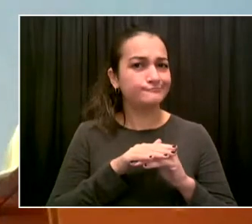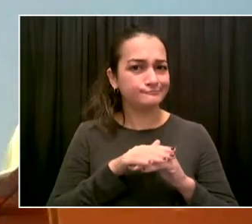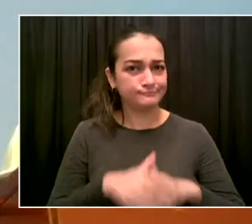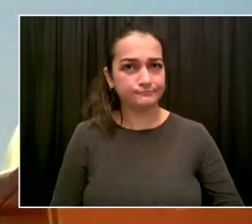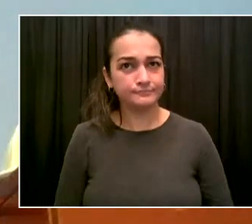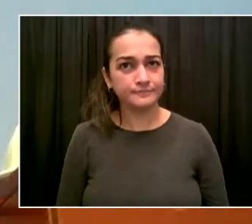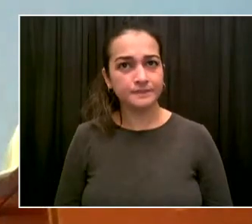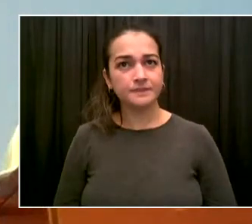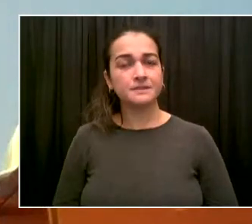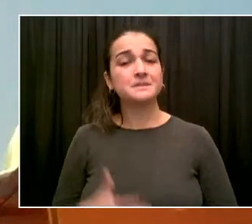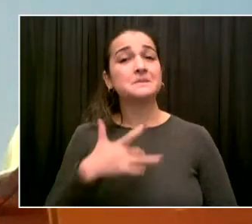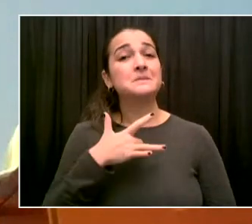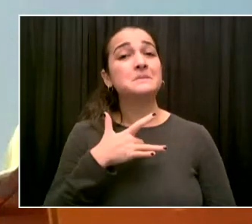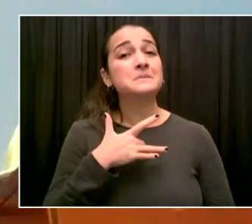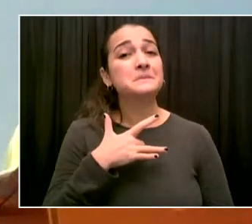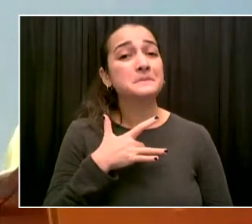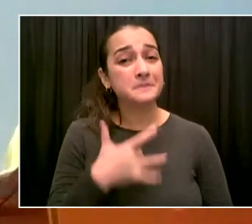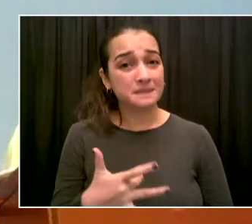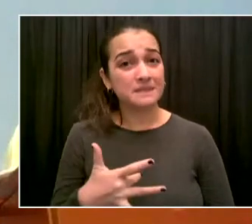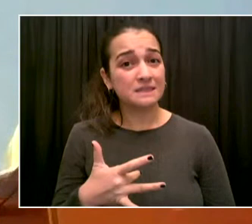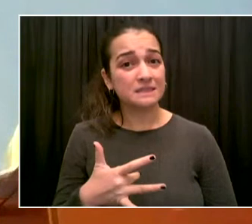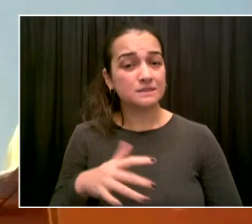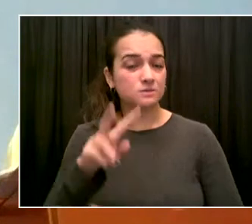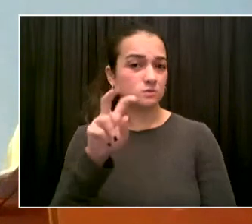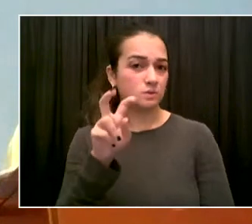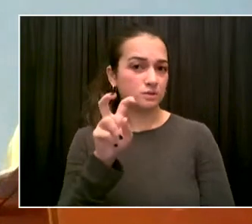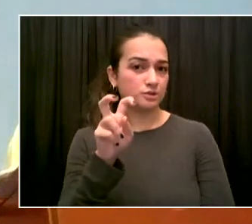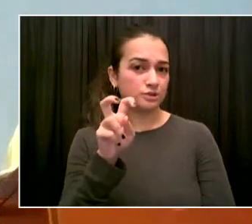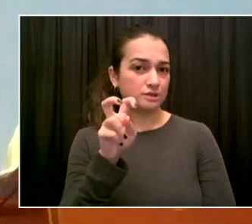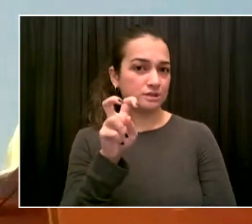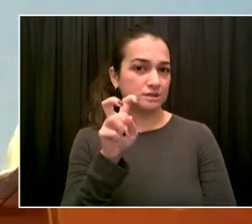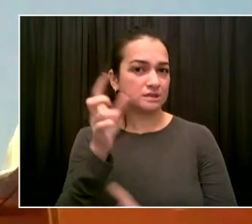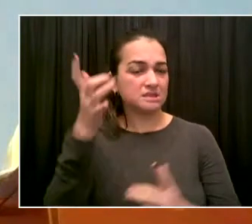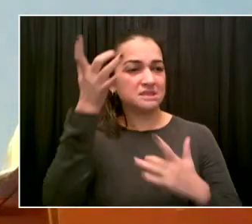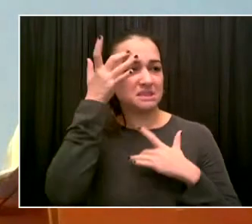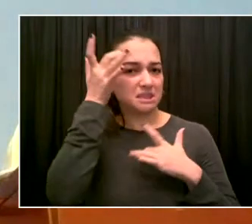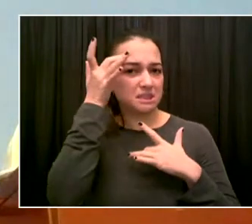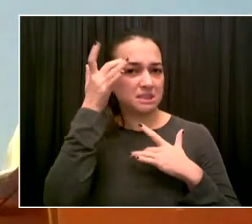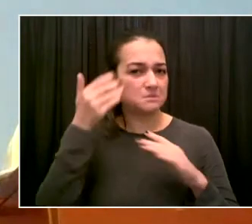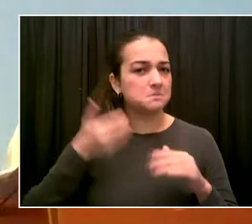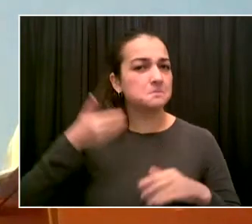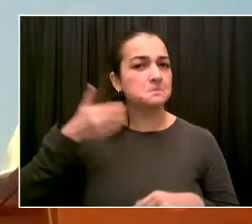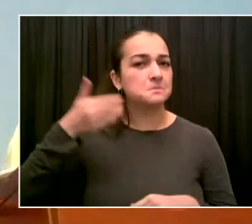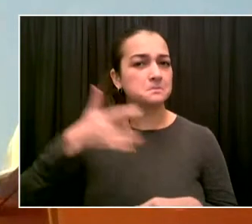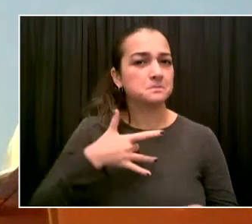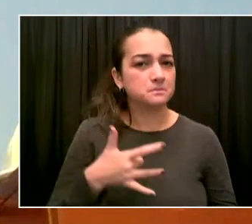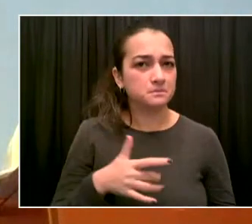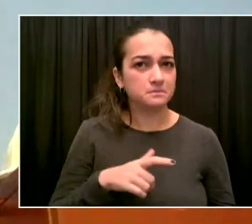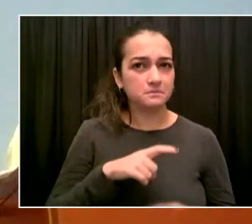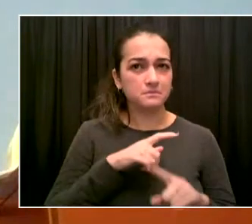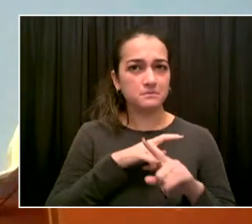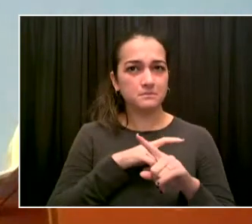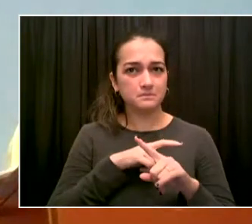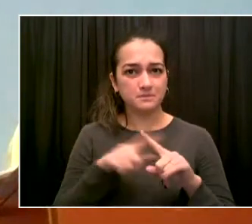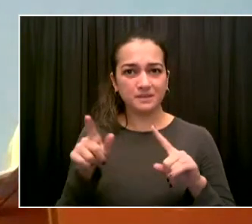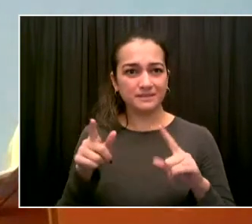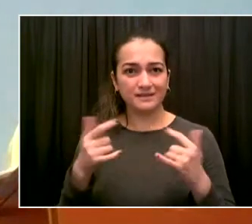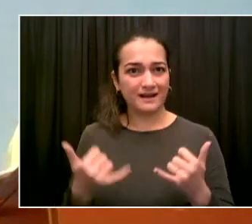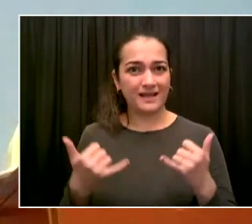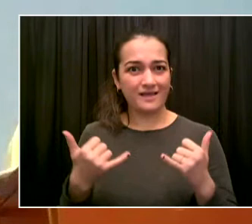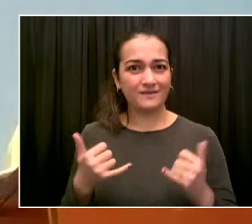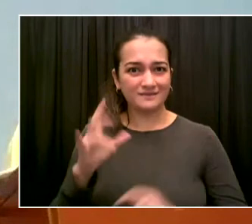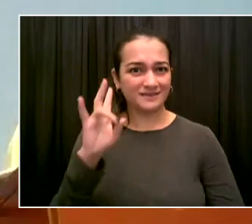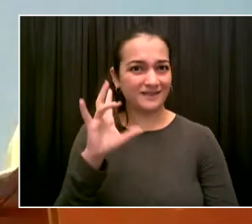majority of them are unvaccinated. This is completely unacceptable. Thanks to those who